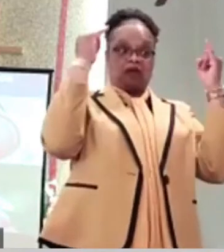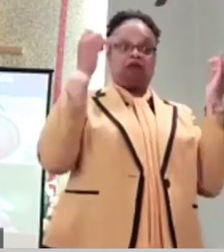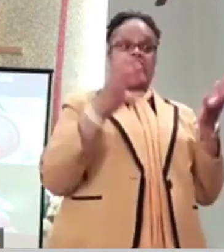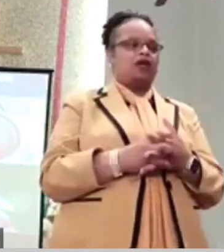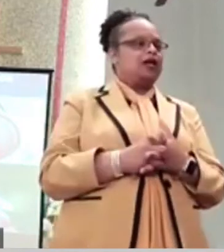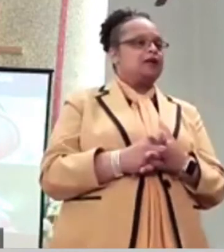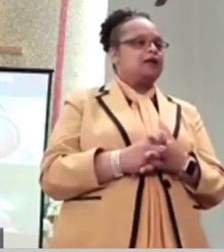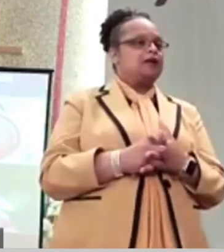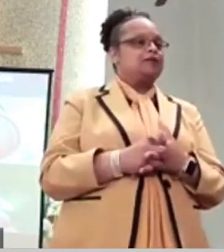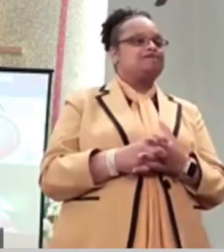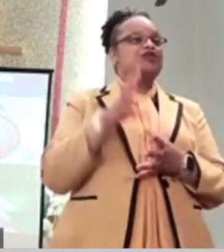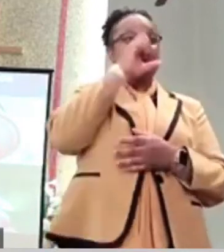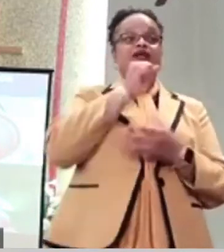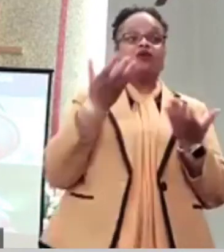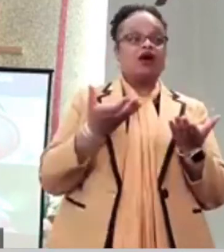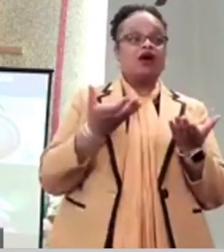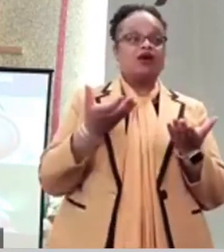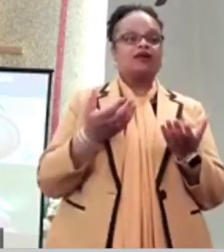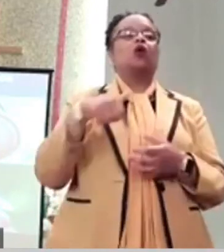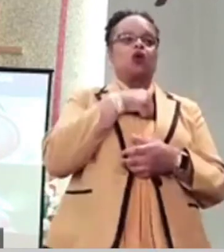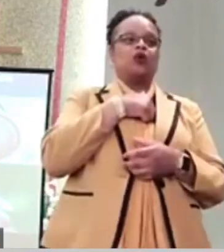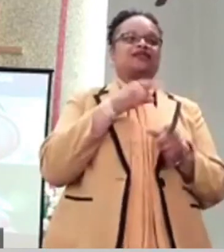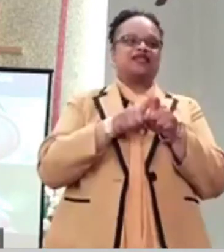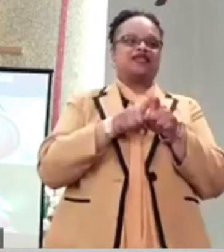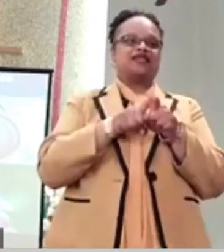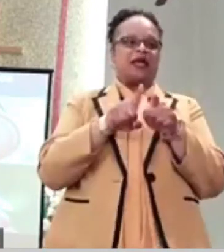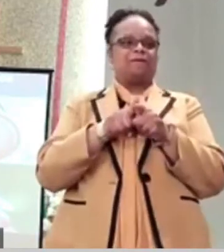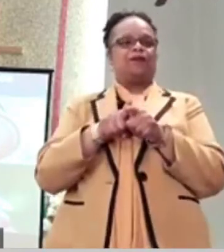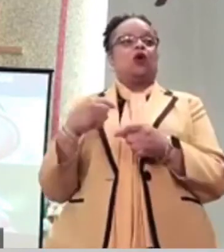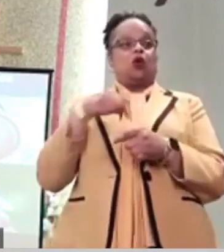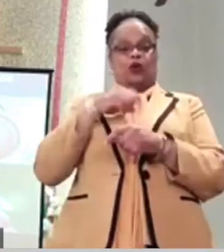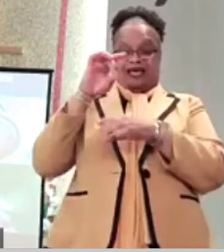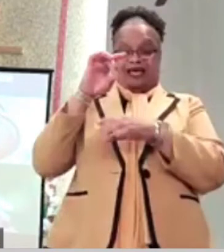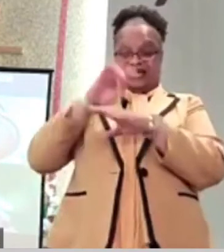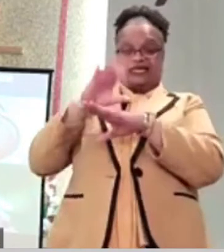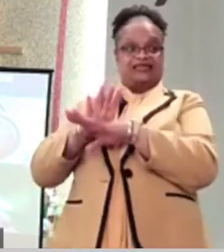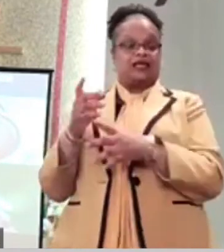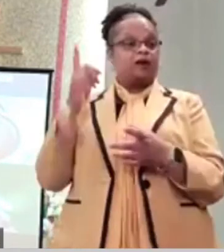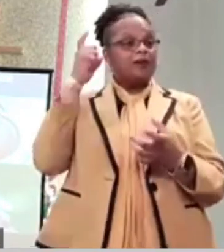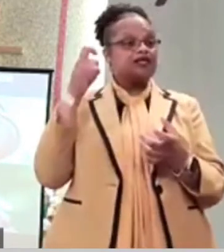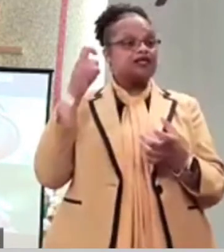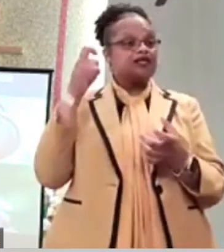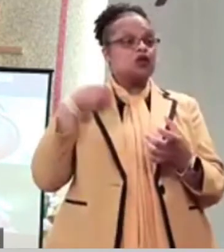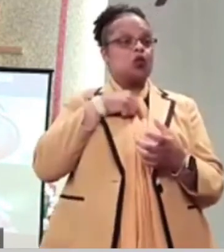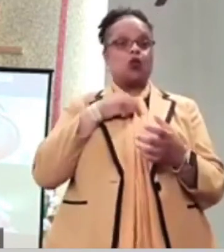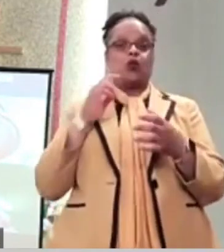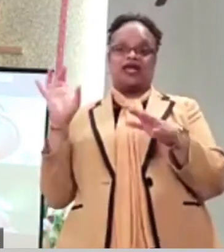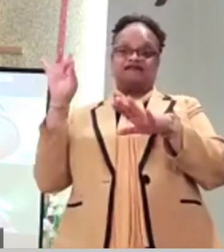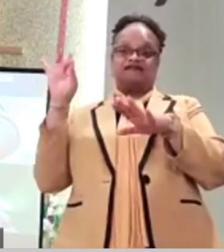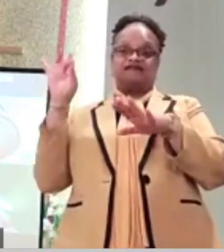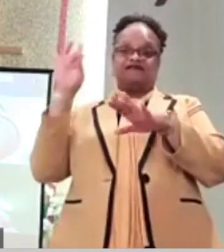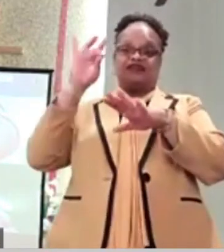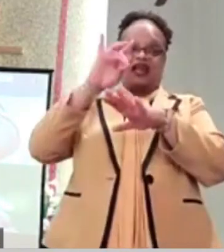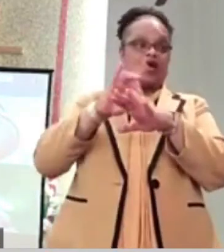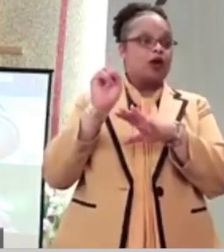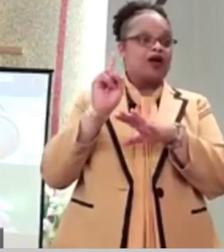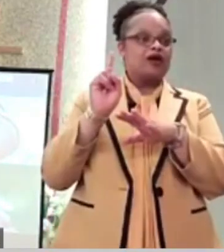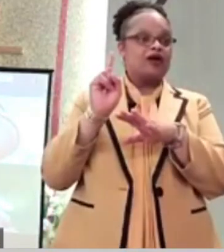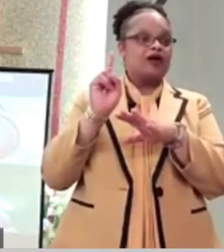Well, guess what, family? We are like mosquitoes. All of us have landed on a body that is so much